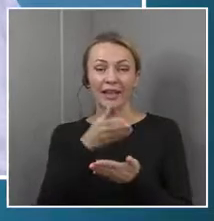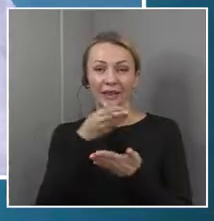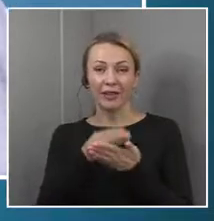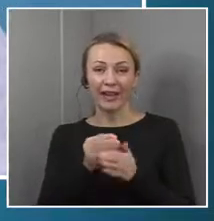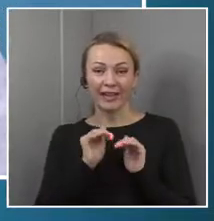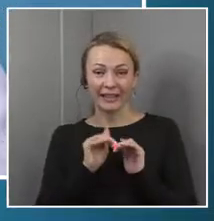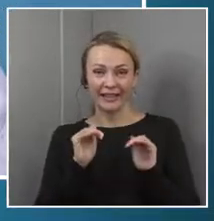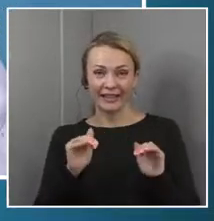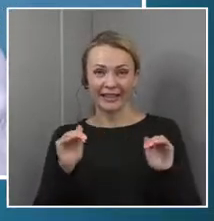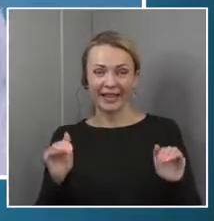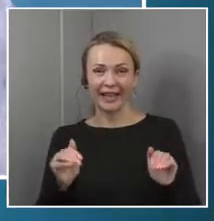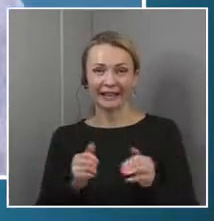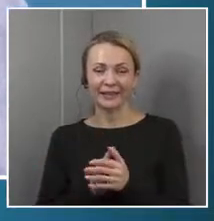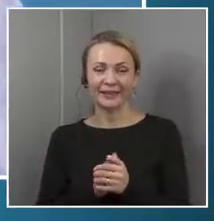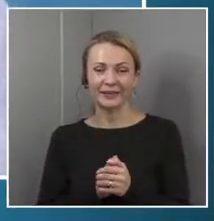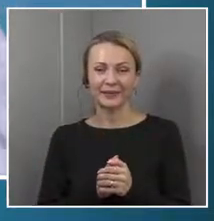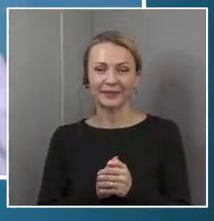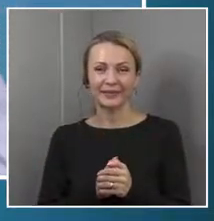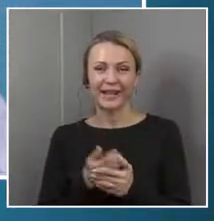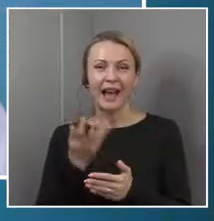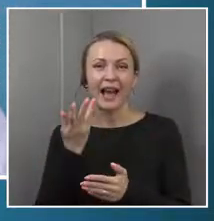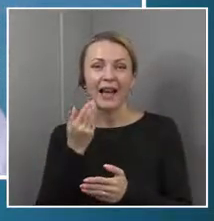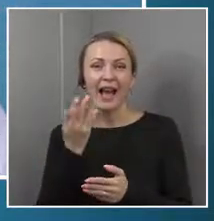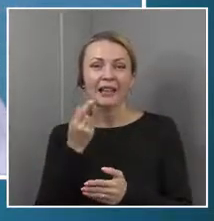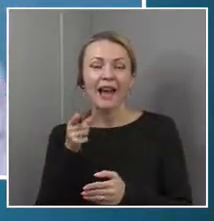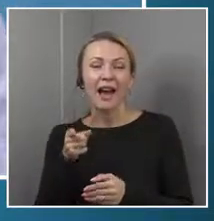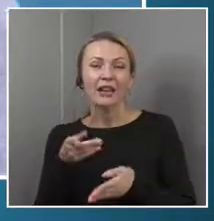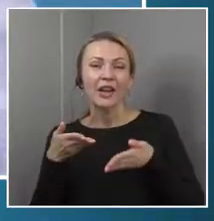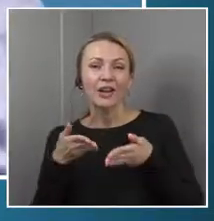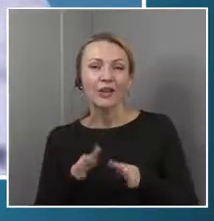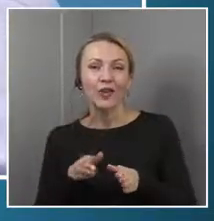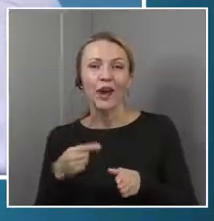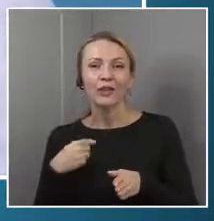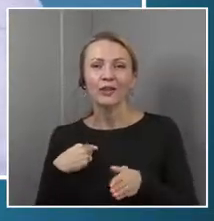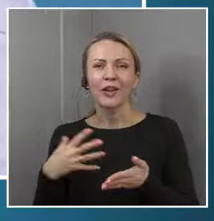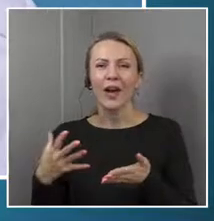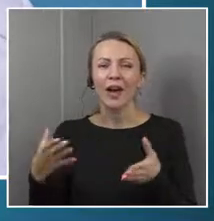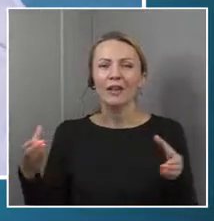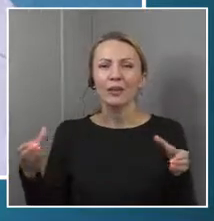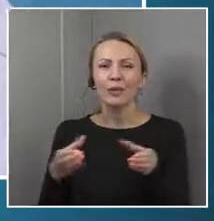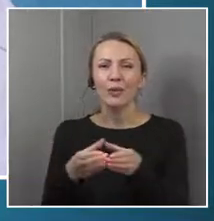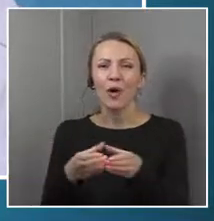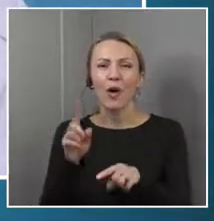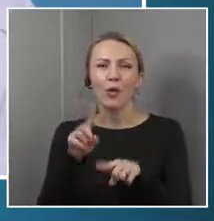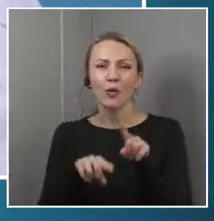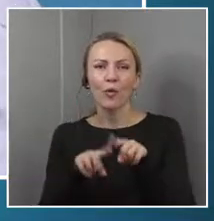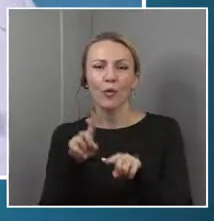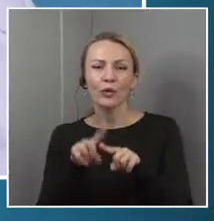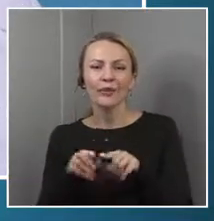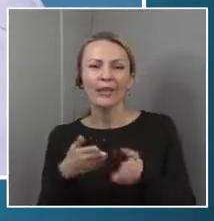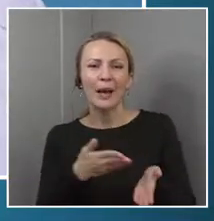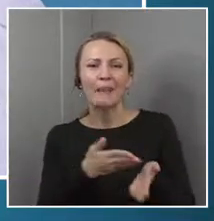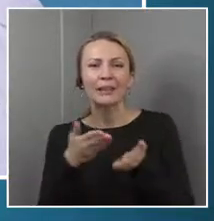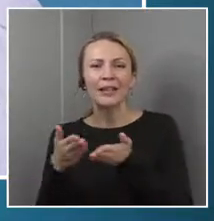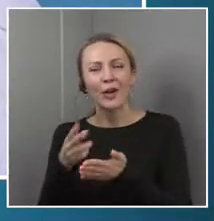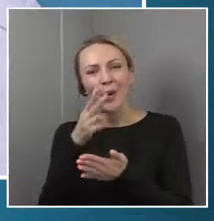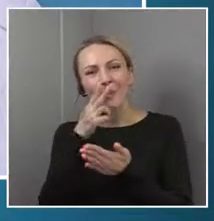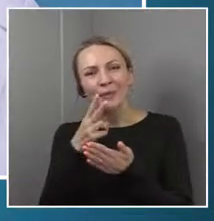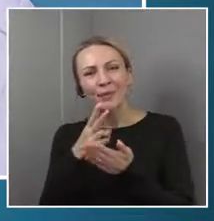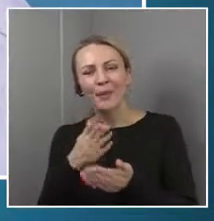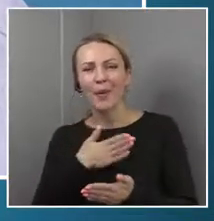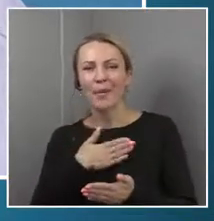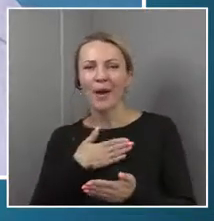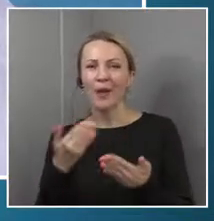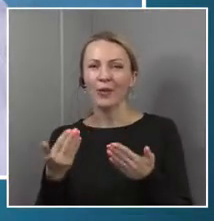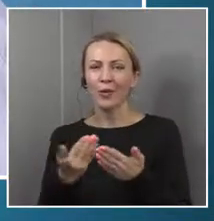I bought it, I invited my family, I organized a dinner, and I say, welcome to my paintings, yeah, and welcome to my